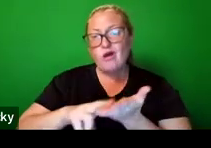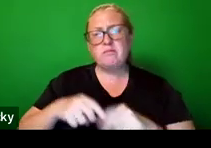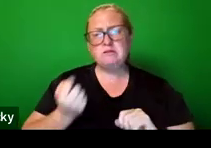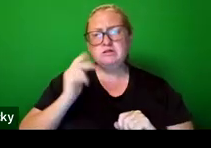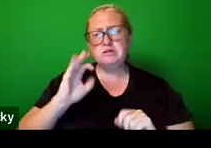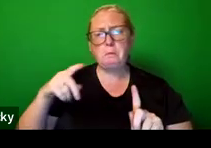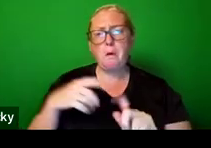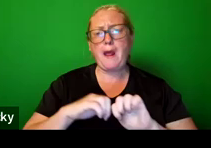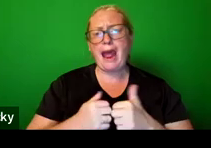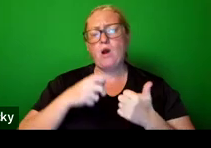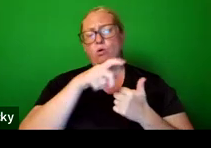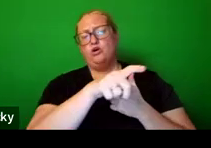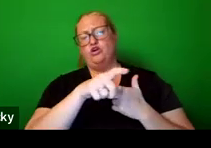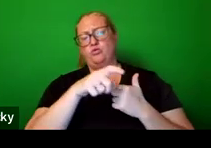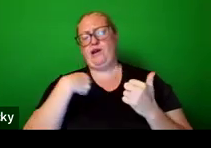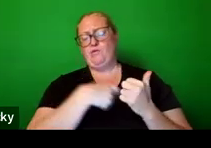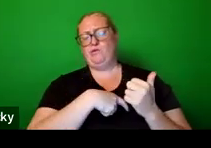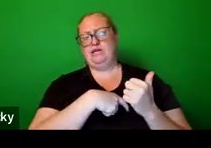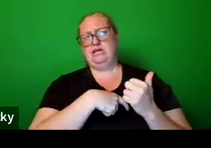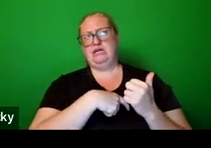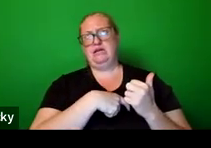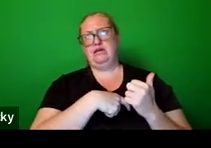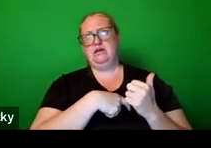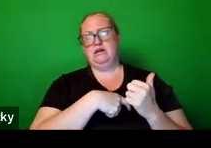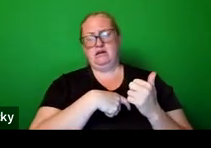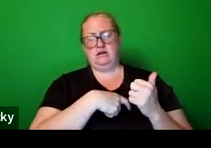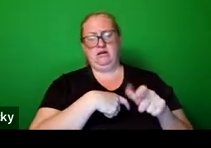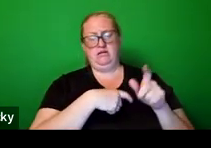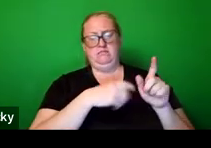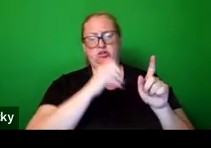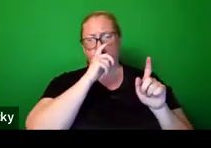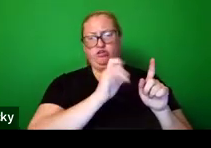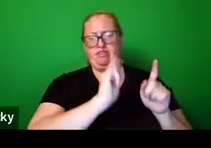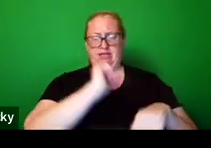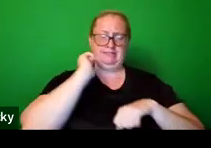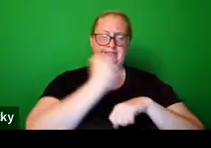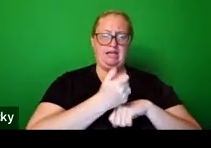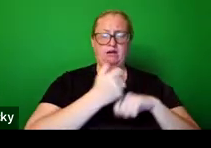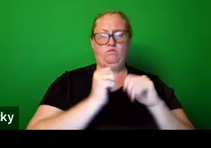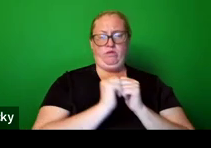are you accounting for this and what we've already paid for the process that we're going through now?